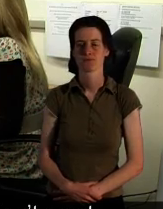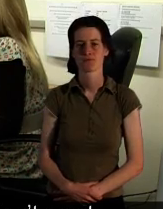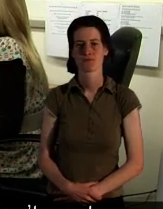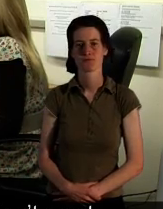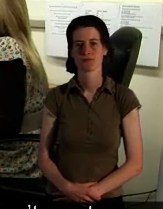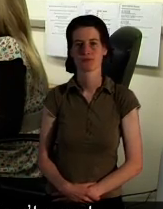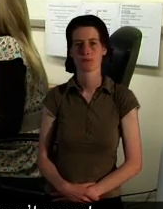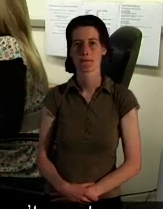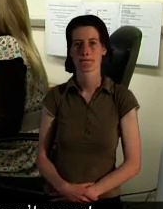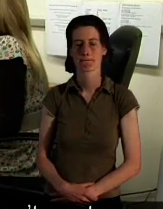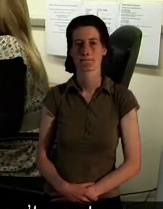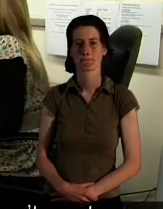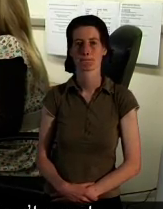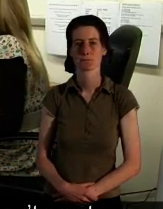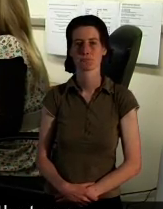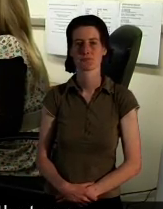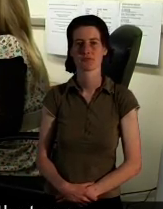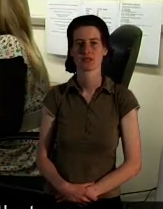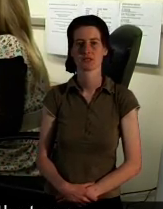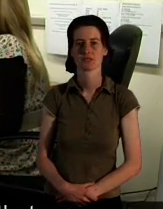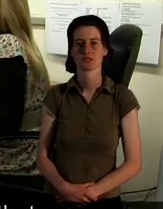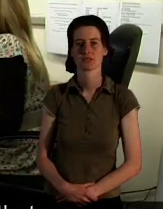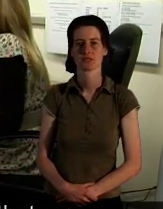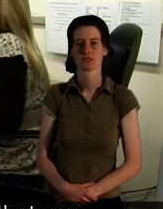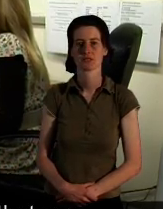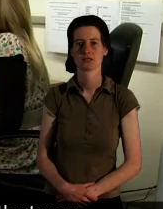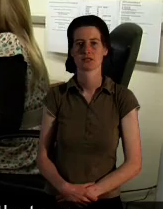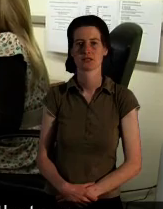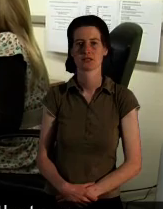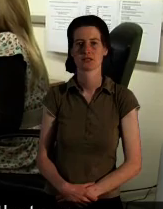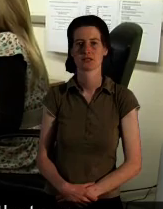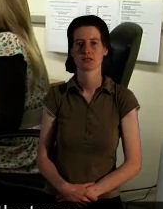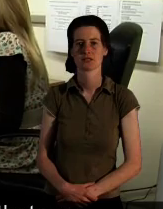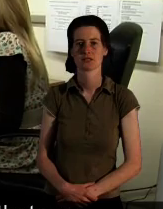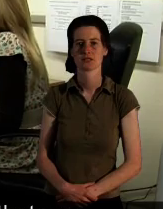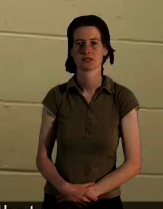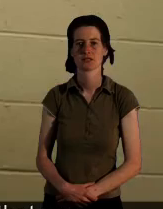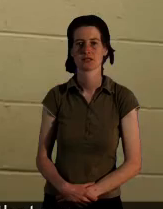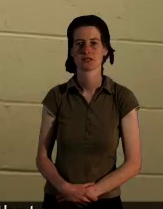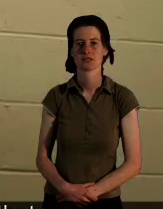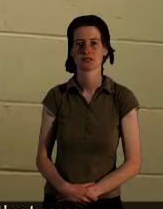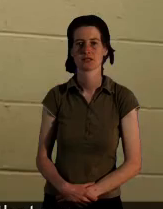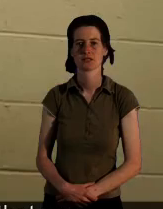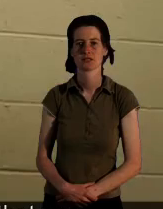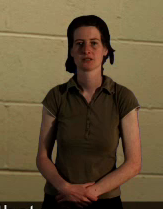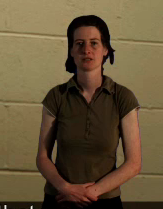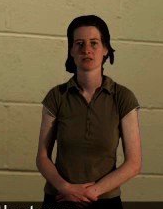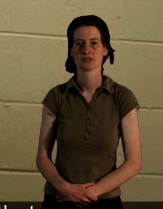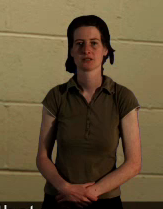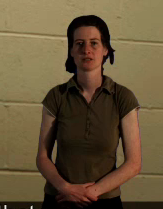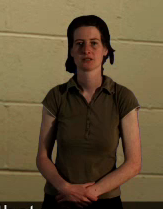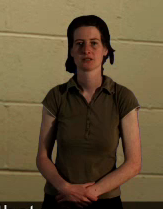be a nuisance and they don't want to be bothered with it all. I think it's vital that you have